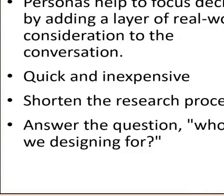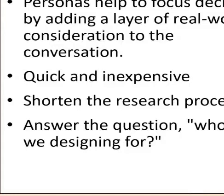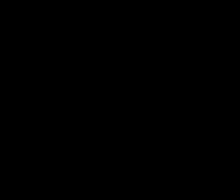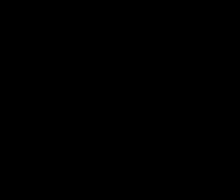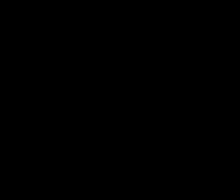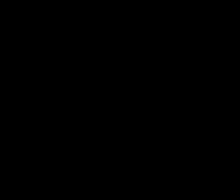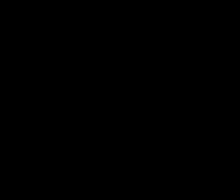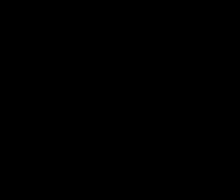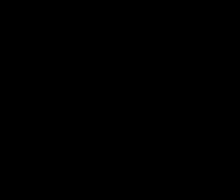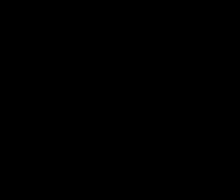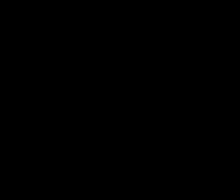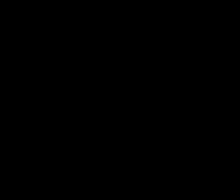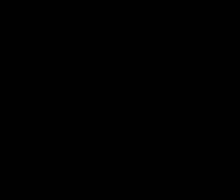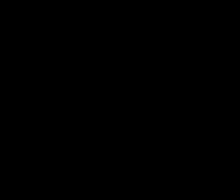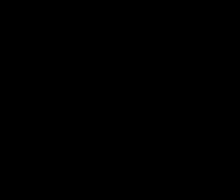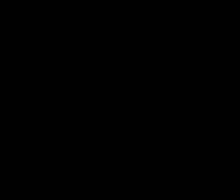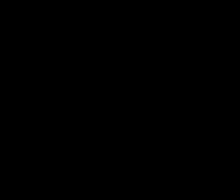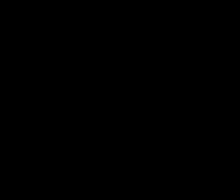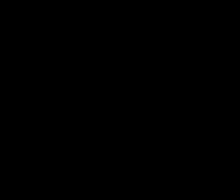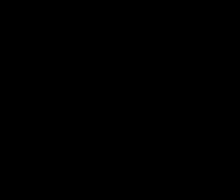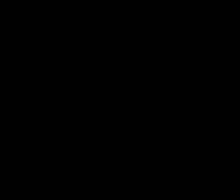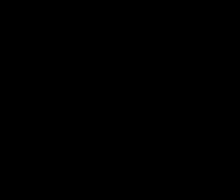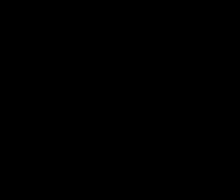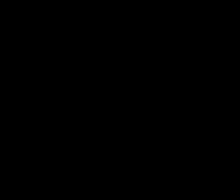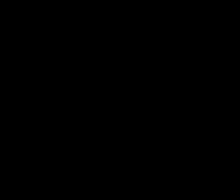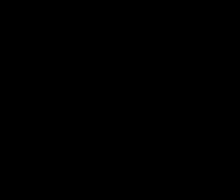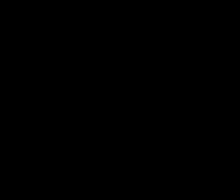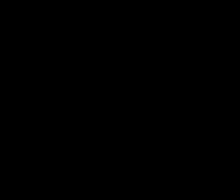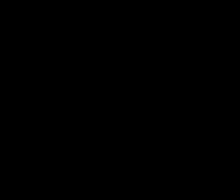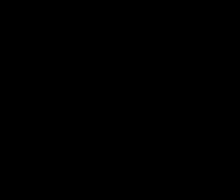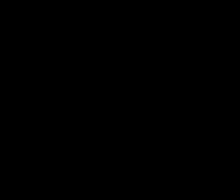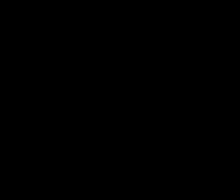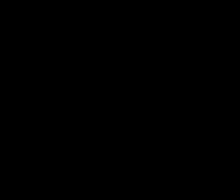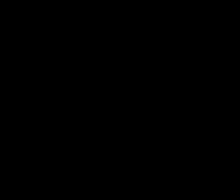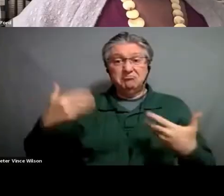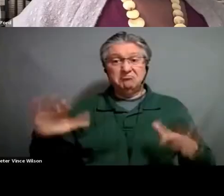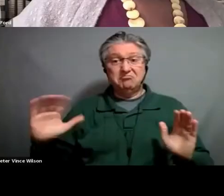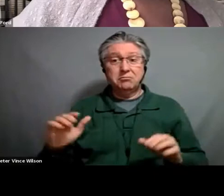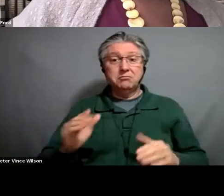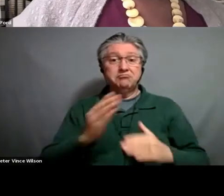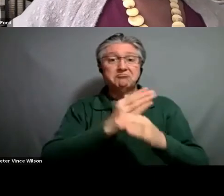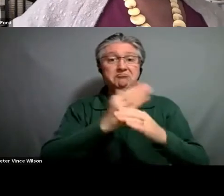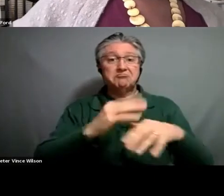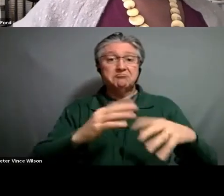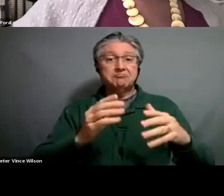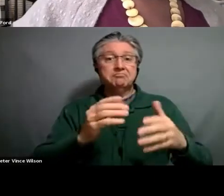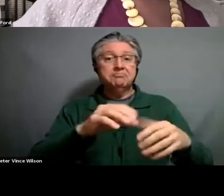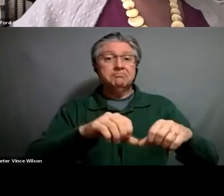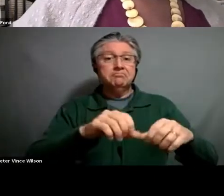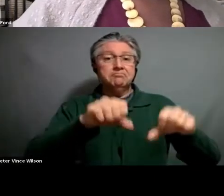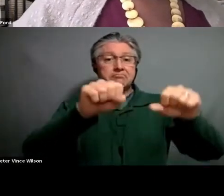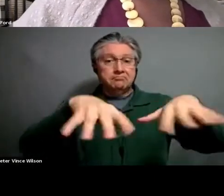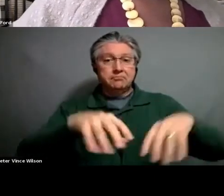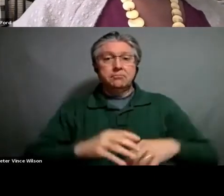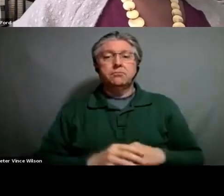So that is the end of my lecture. I'm going to stop sharing my screen because now we are going